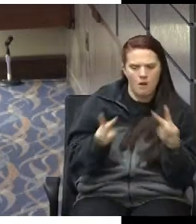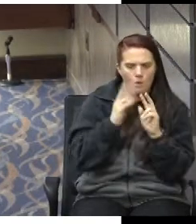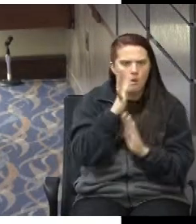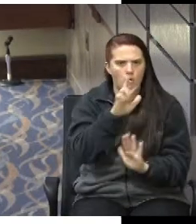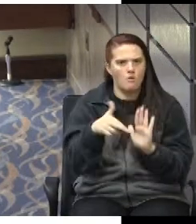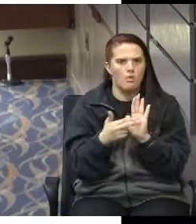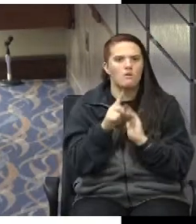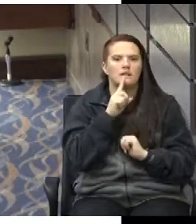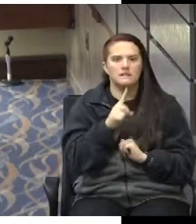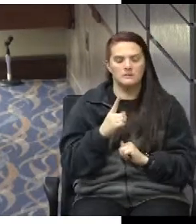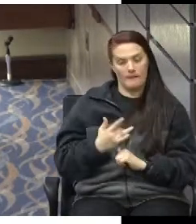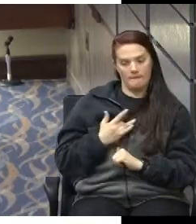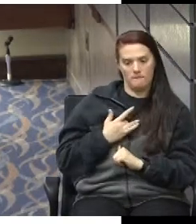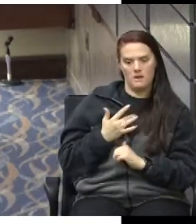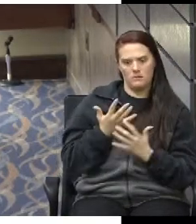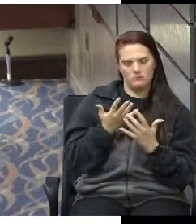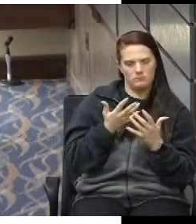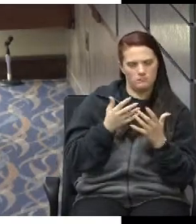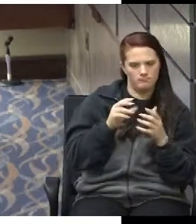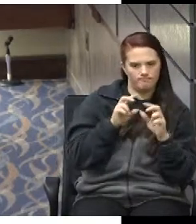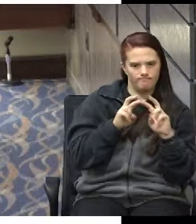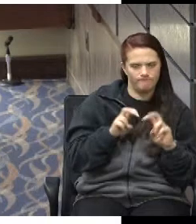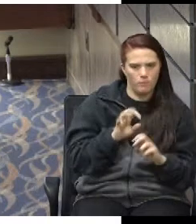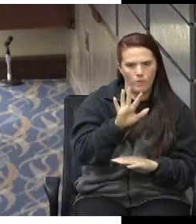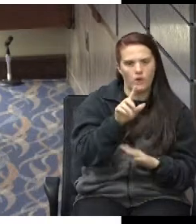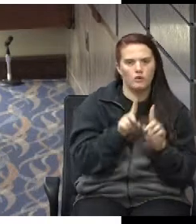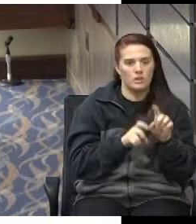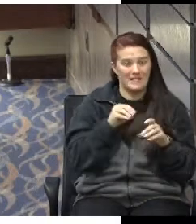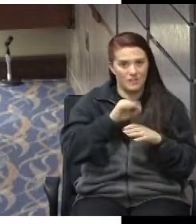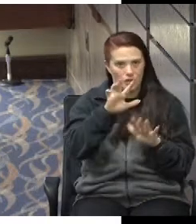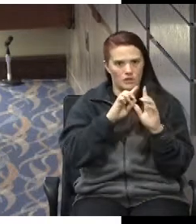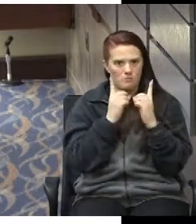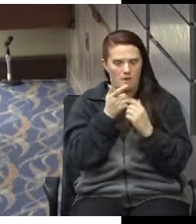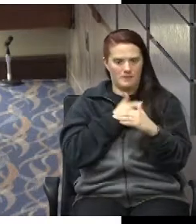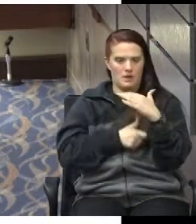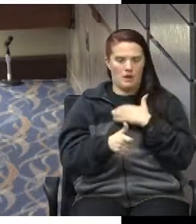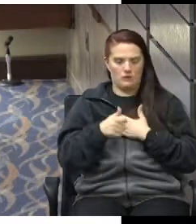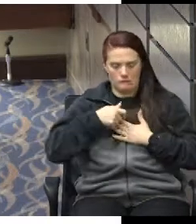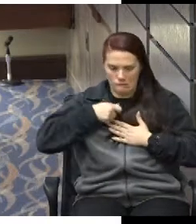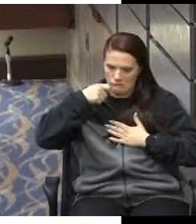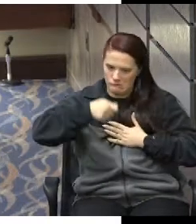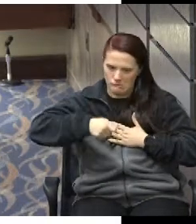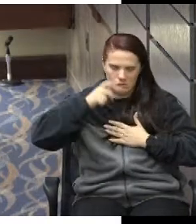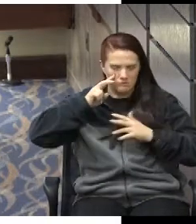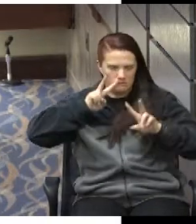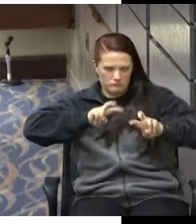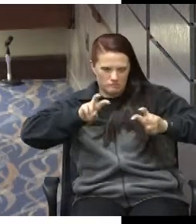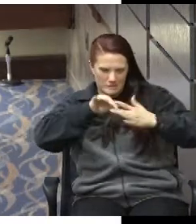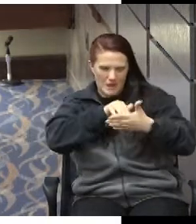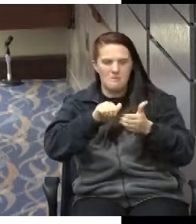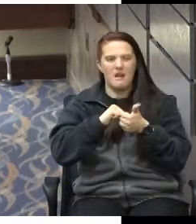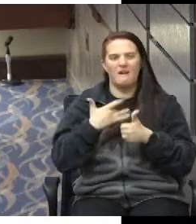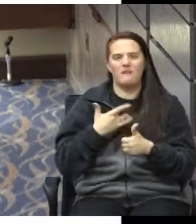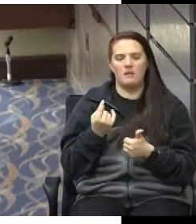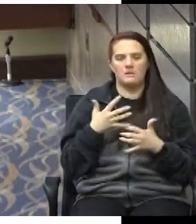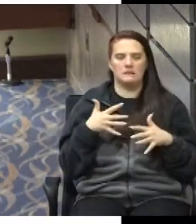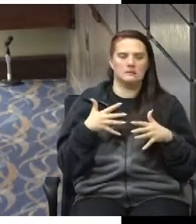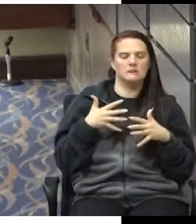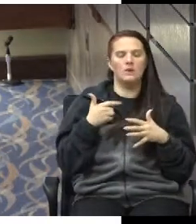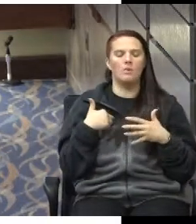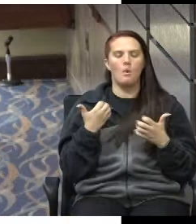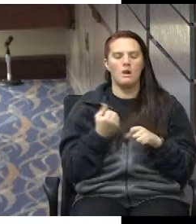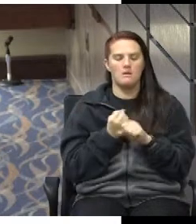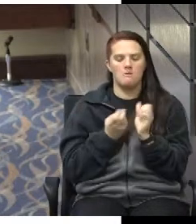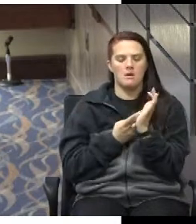role is, and fielded their questions. As you can imagine, when your department's under the microscope, it can make people feel just a little bit jittery. So we wanted to